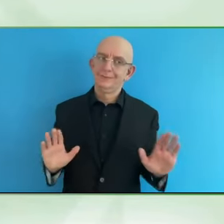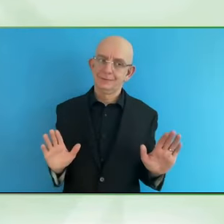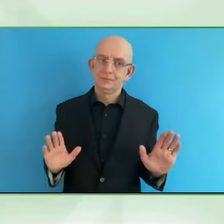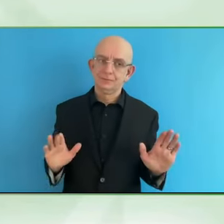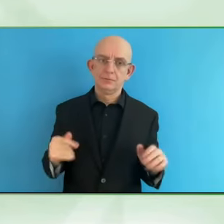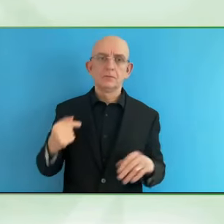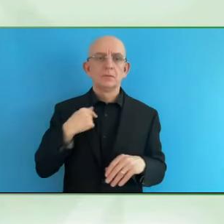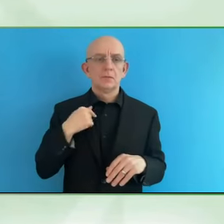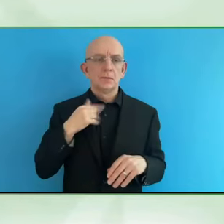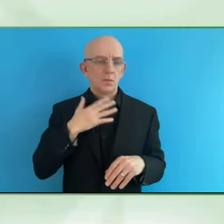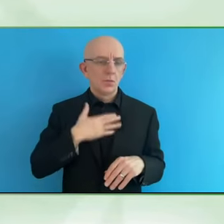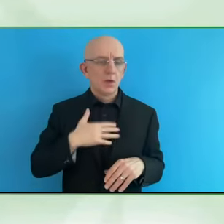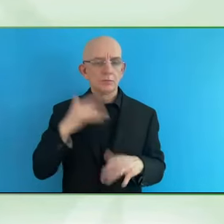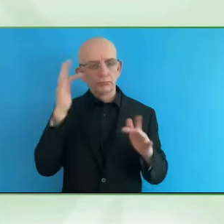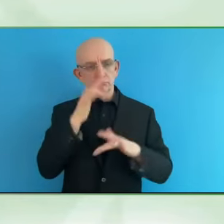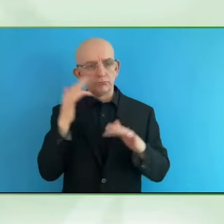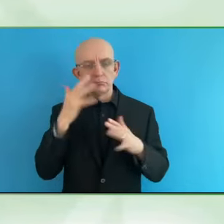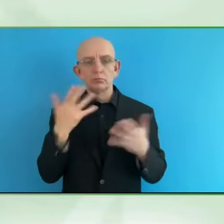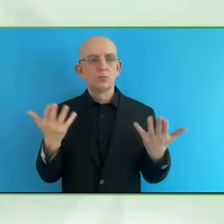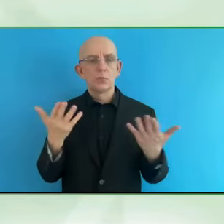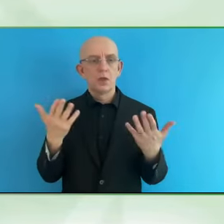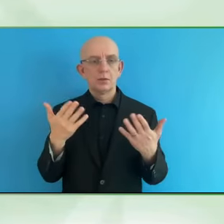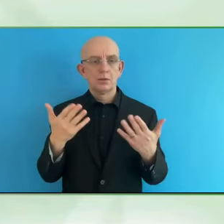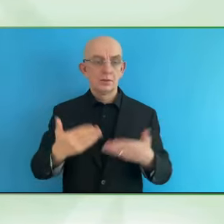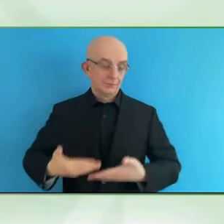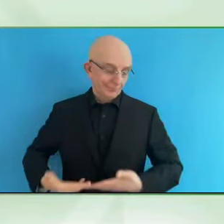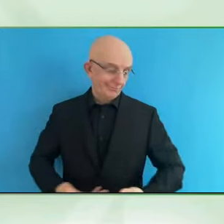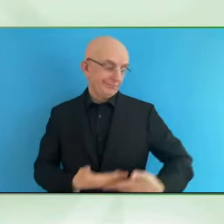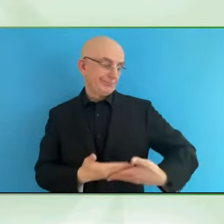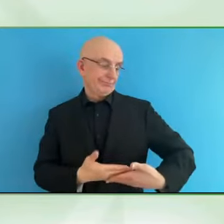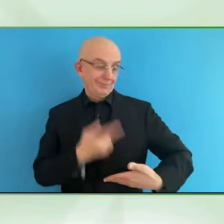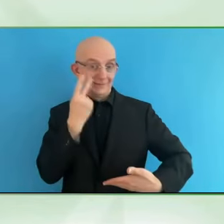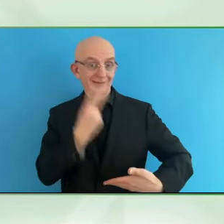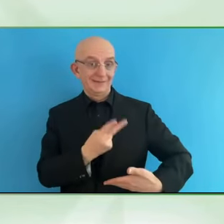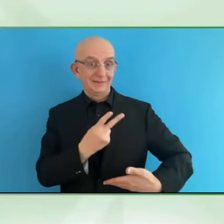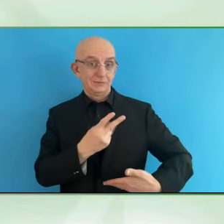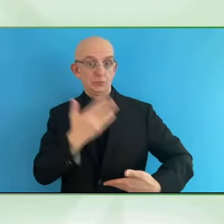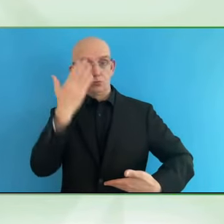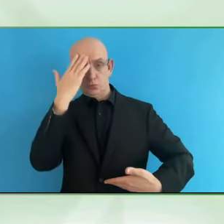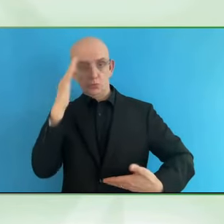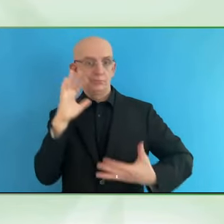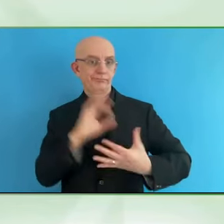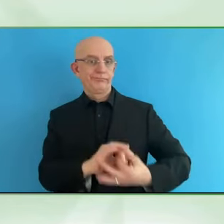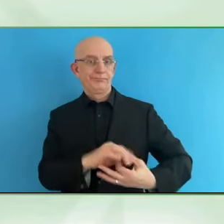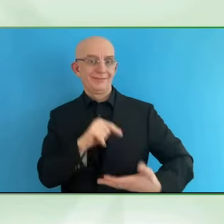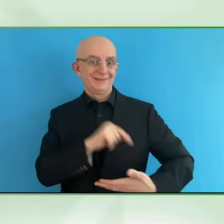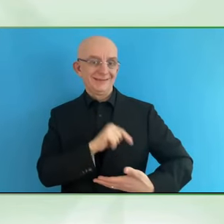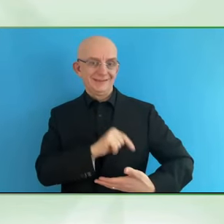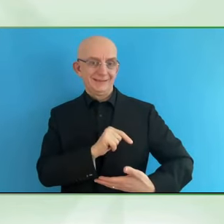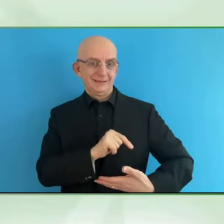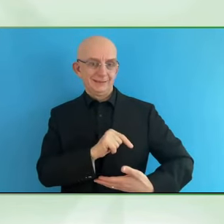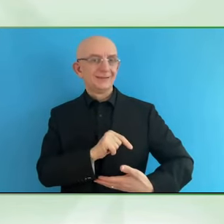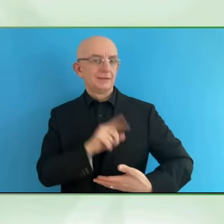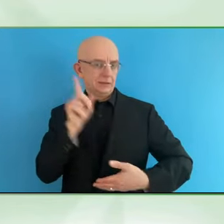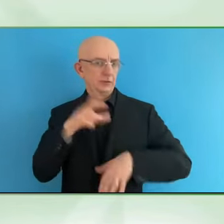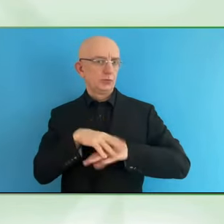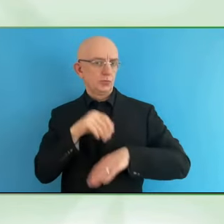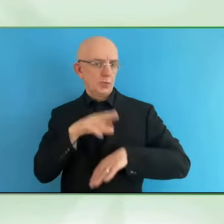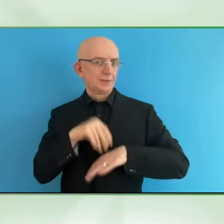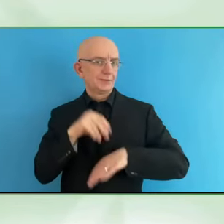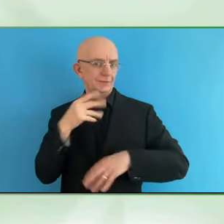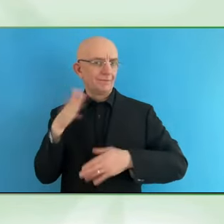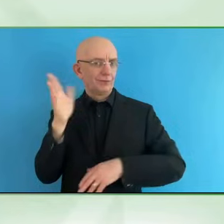the importance of that. But I also want to, and that's where it becomes really, really interesting, that although